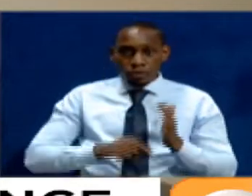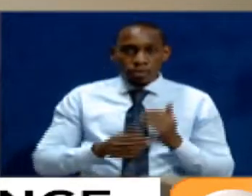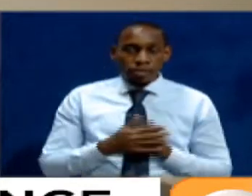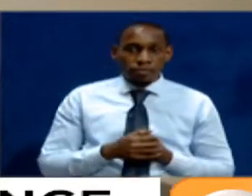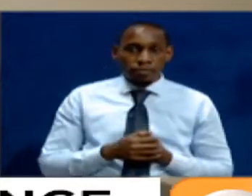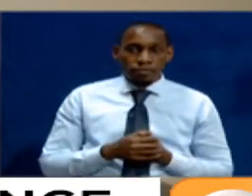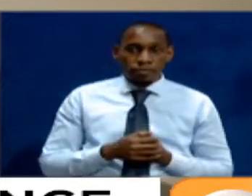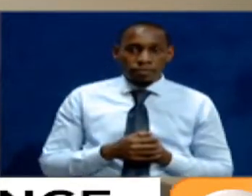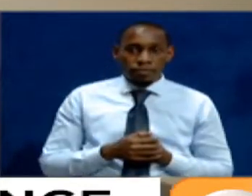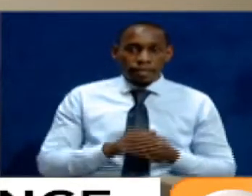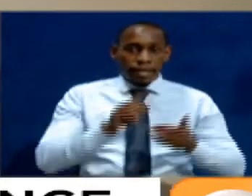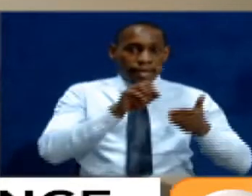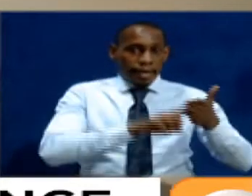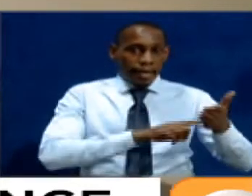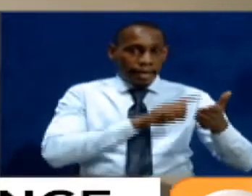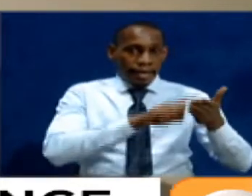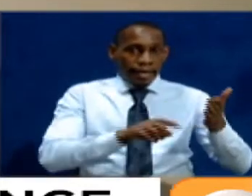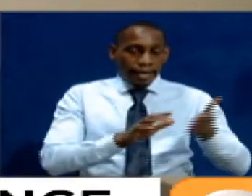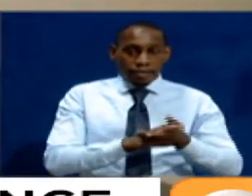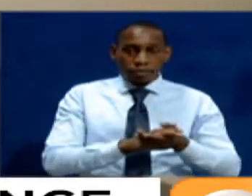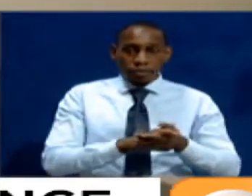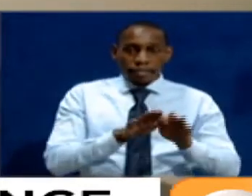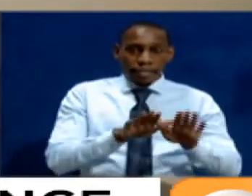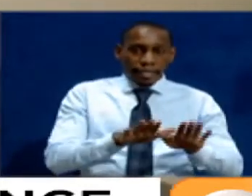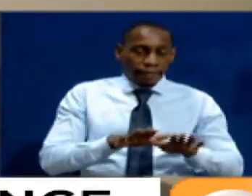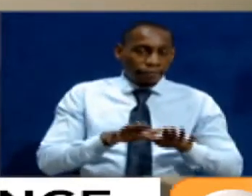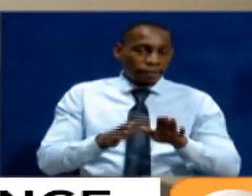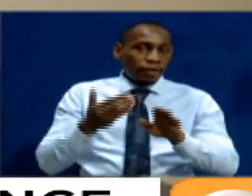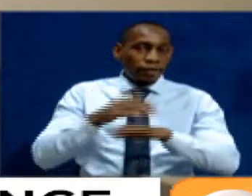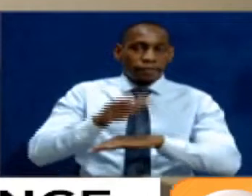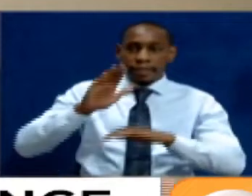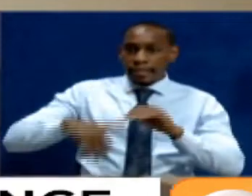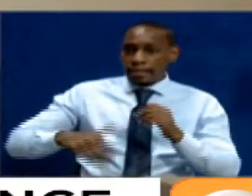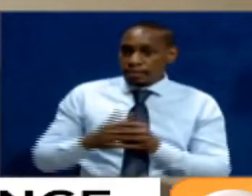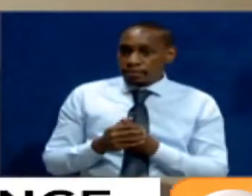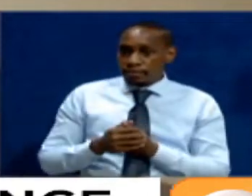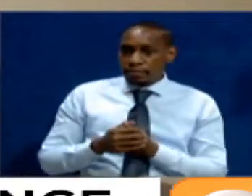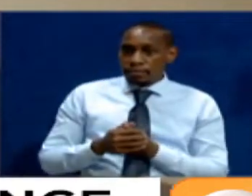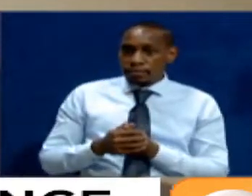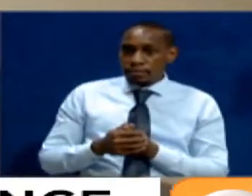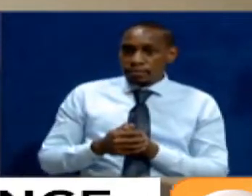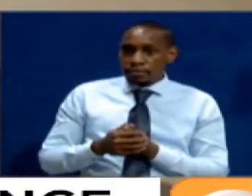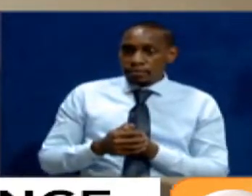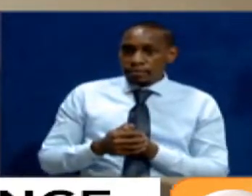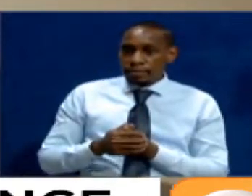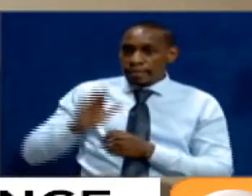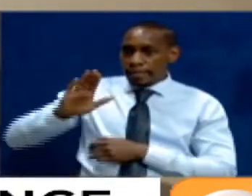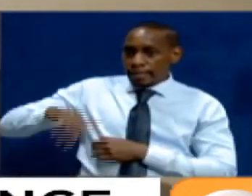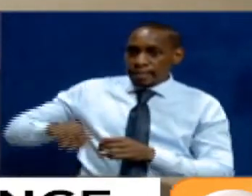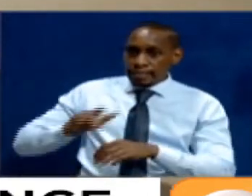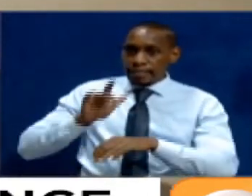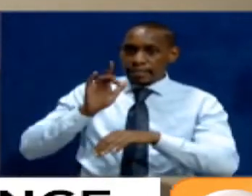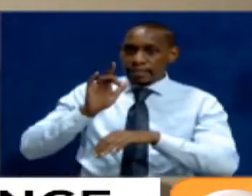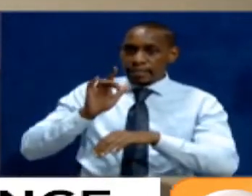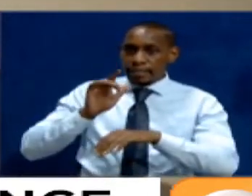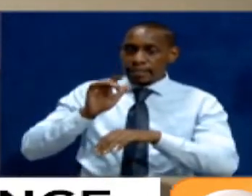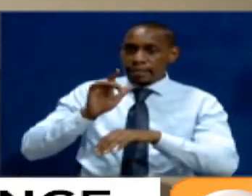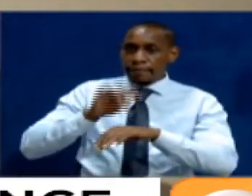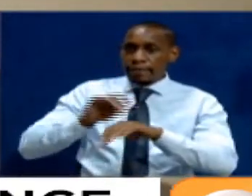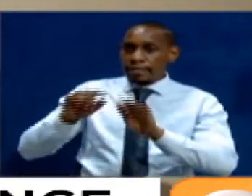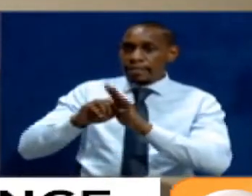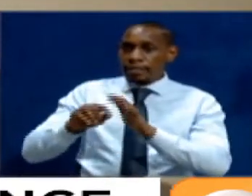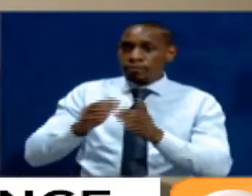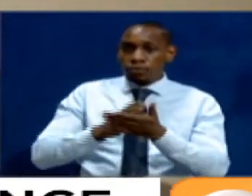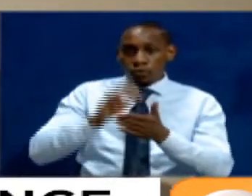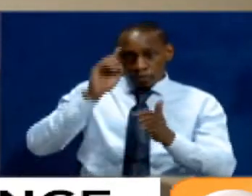be accused of being overcautious than start running behind side effects, which means